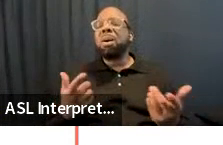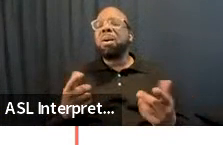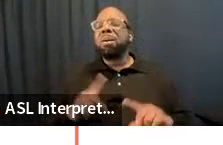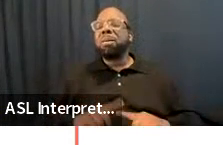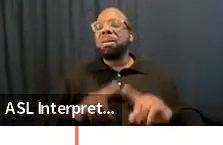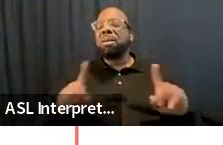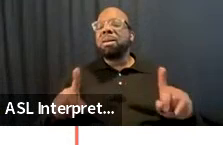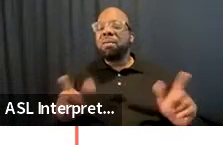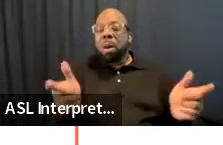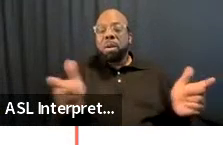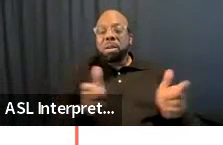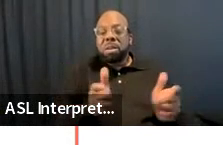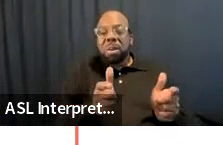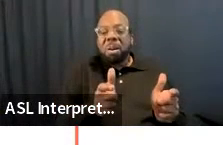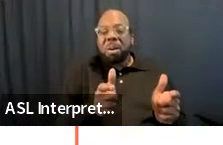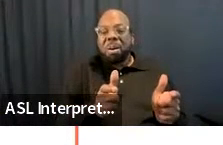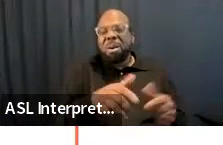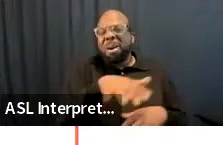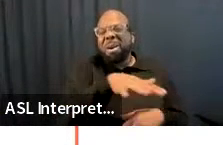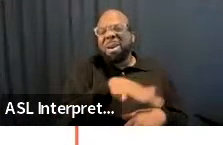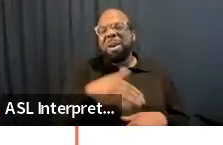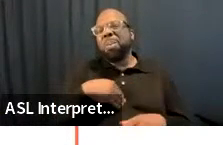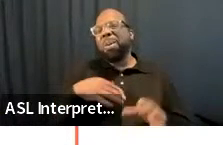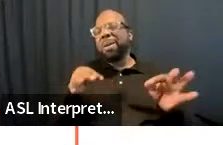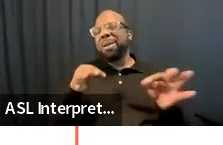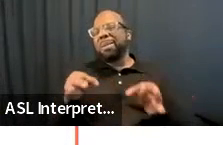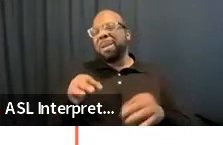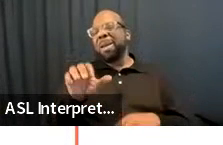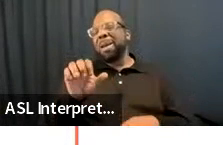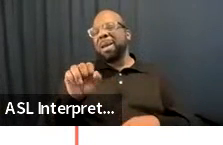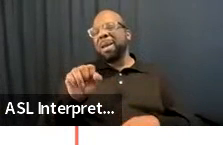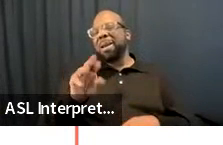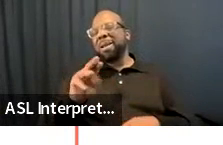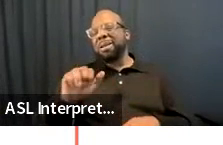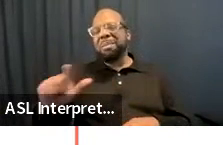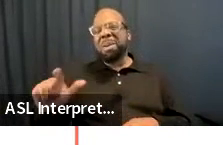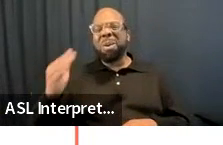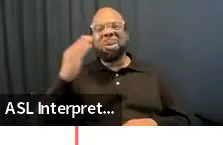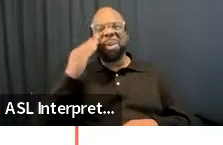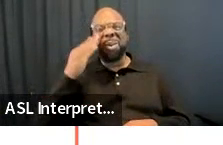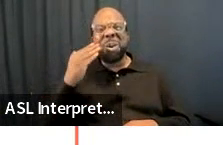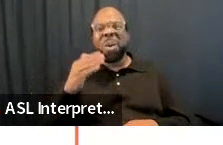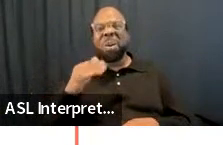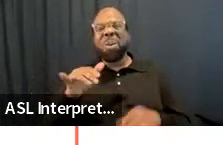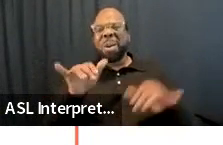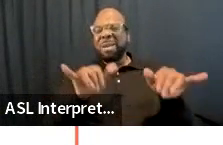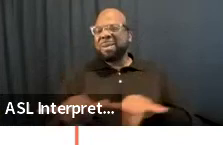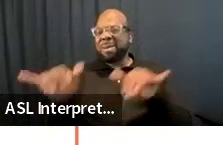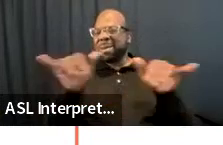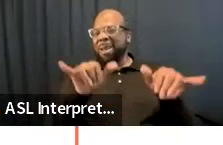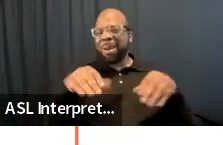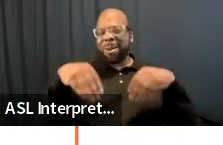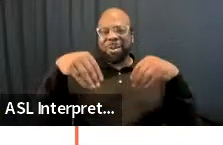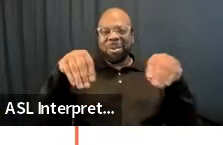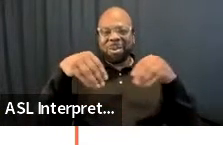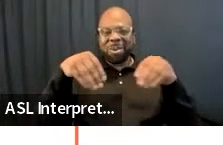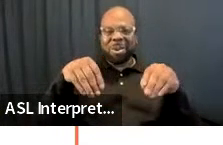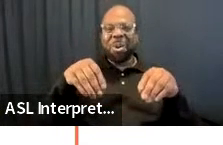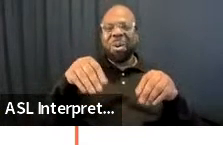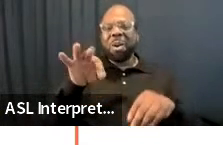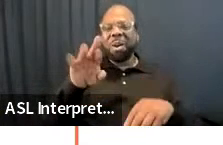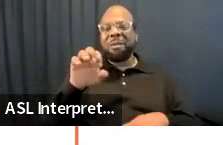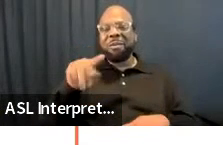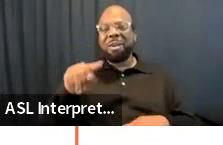venue, and we're defining small as about the size of a standard storefront. So say roughly 200 people, this is